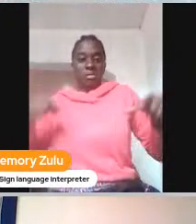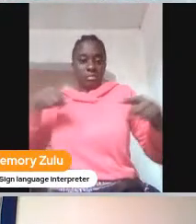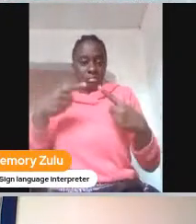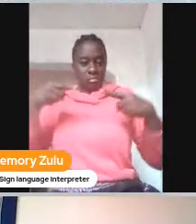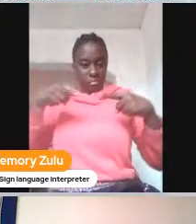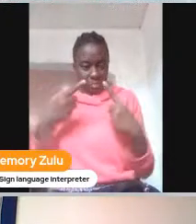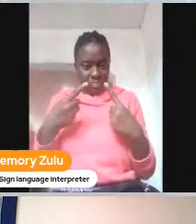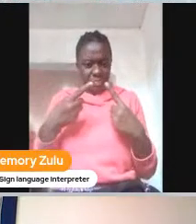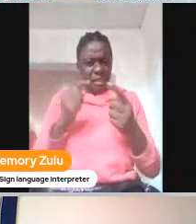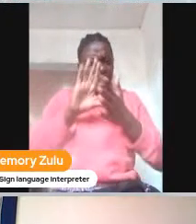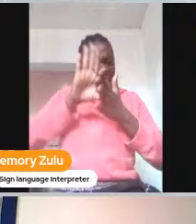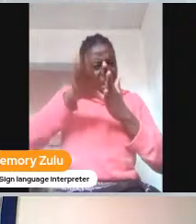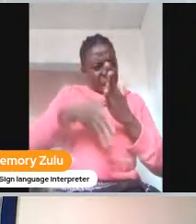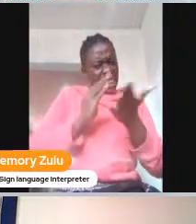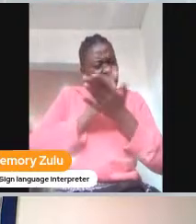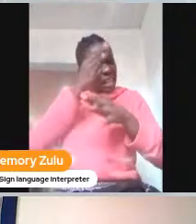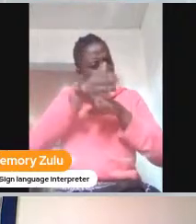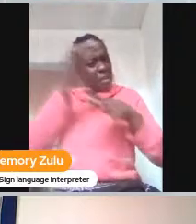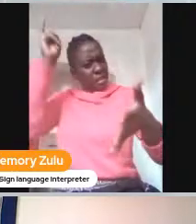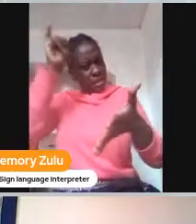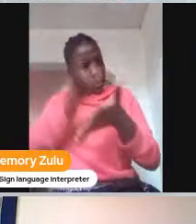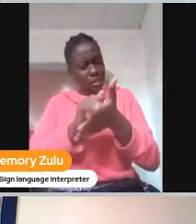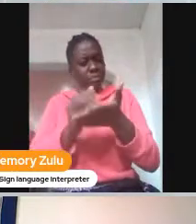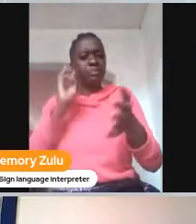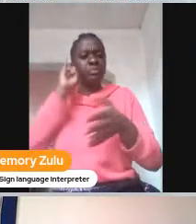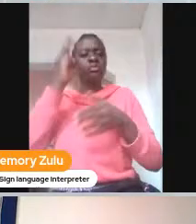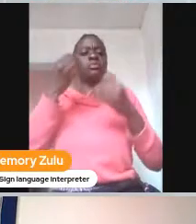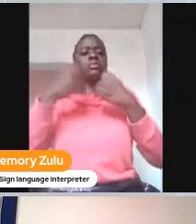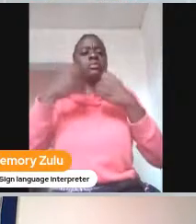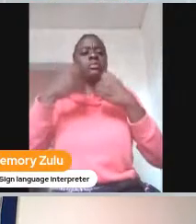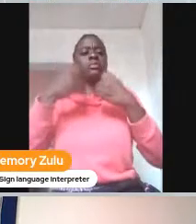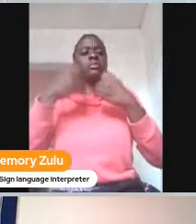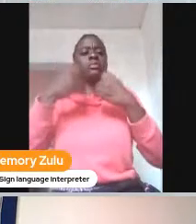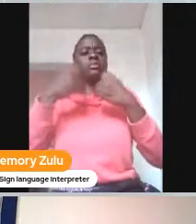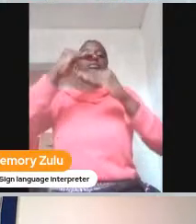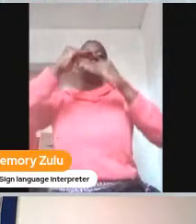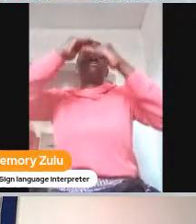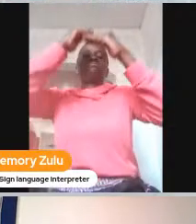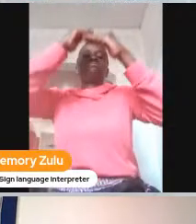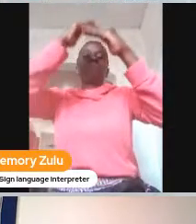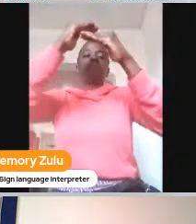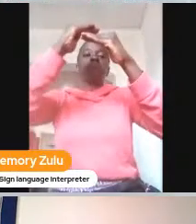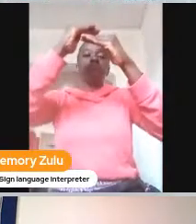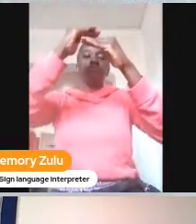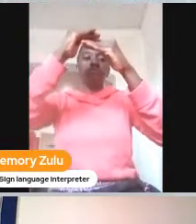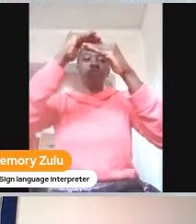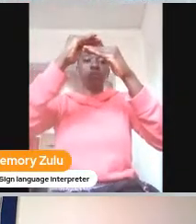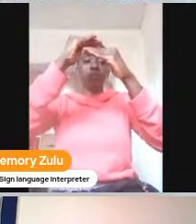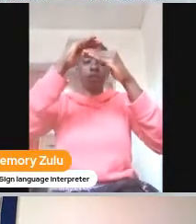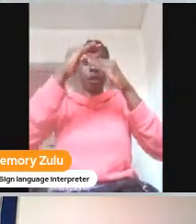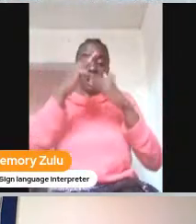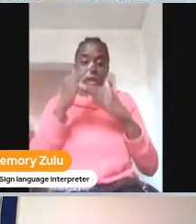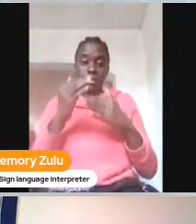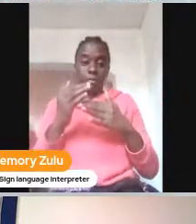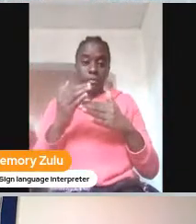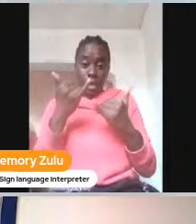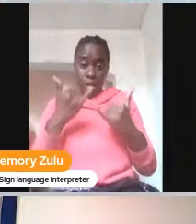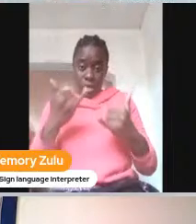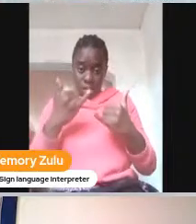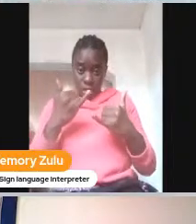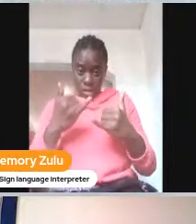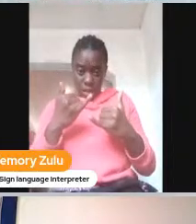go on in latent stage. These signs which have appeared in the primary stage and in